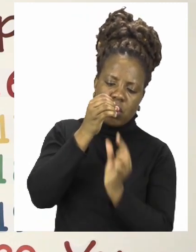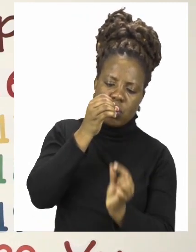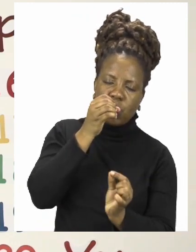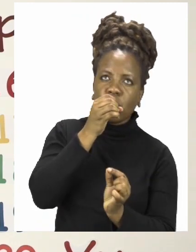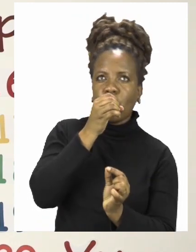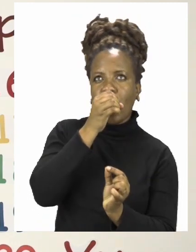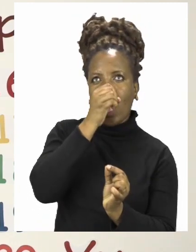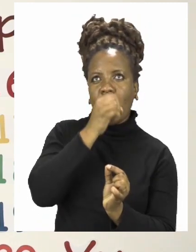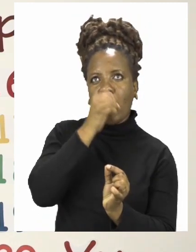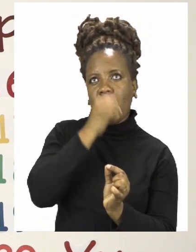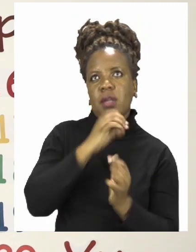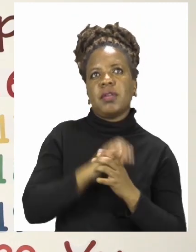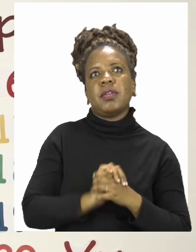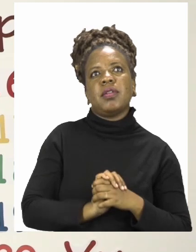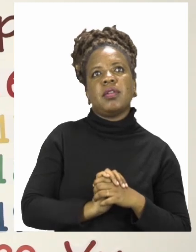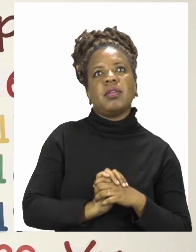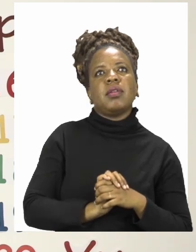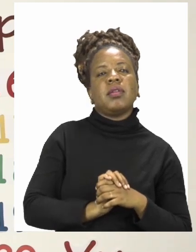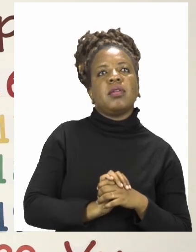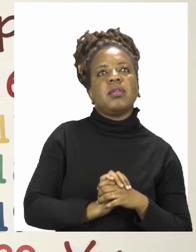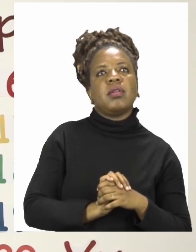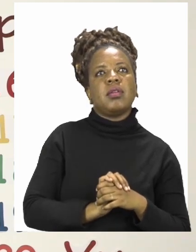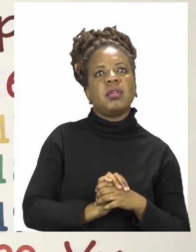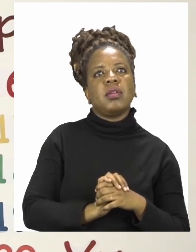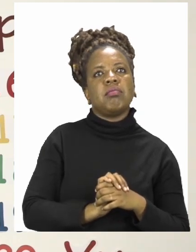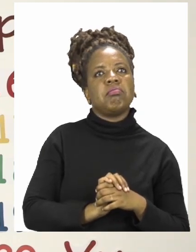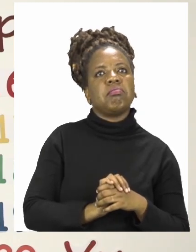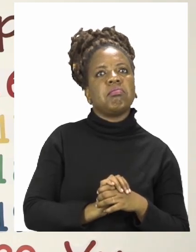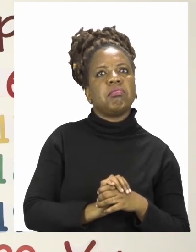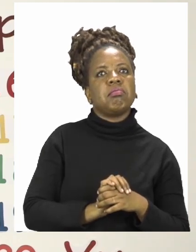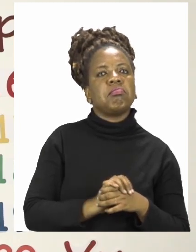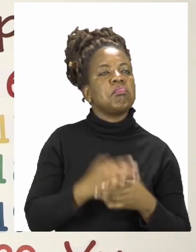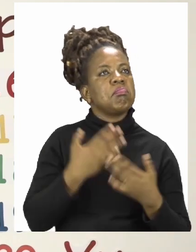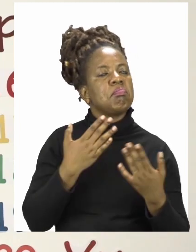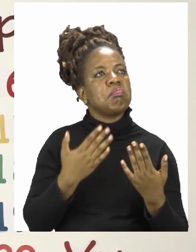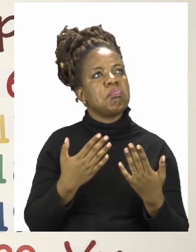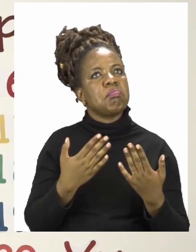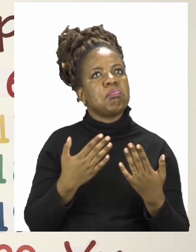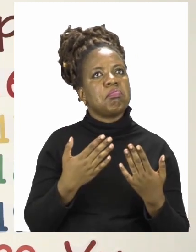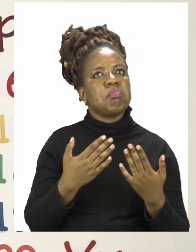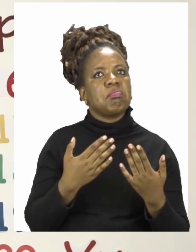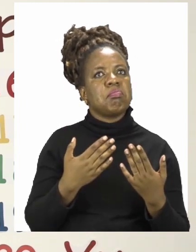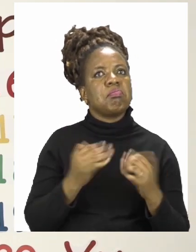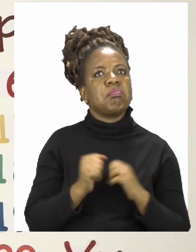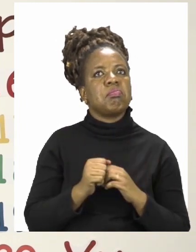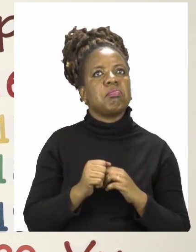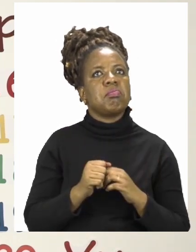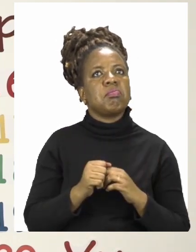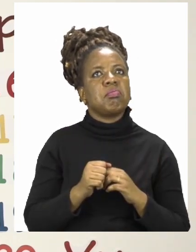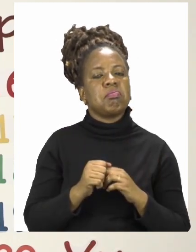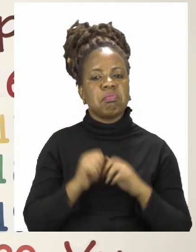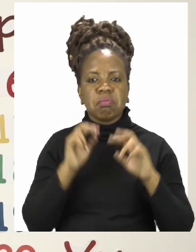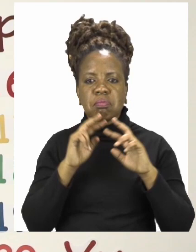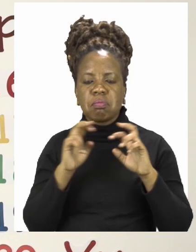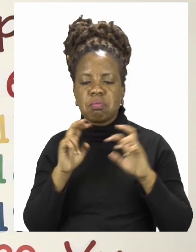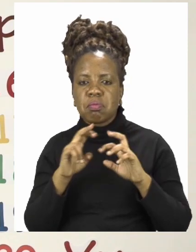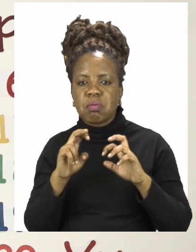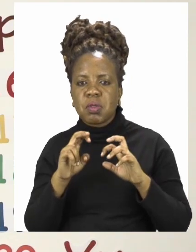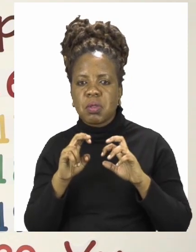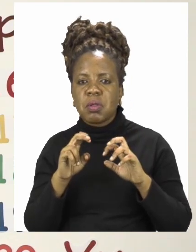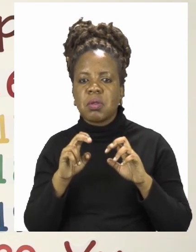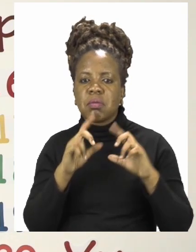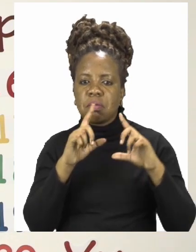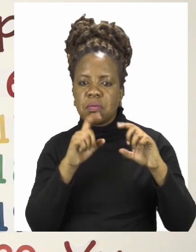you to try and find a cone-shaped item below. If you can find one, that's great, but